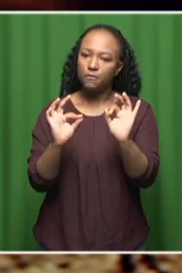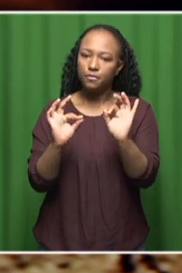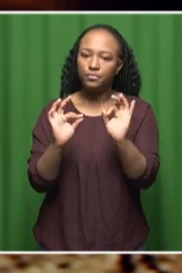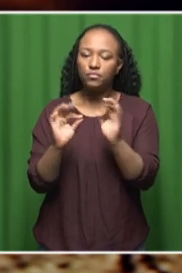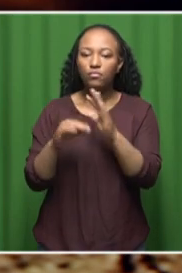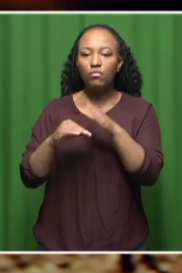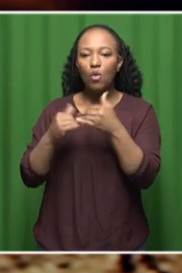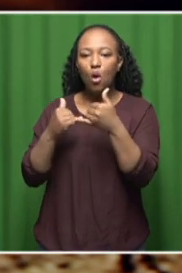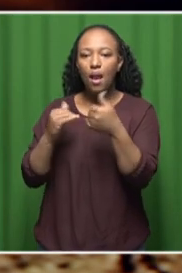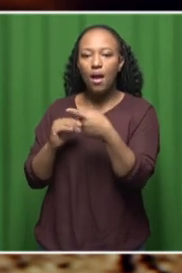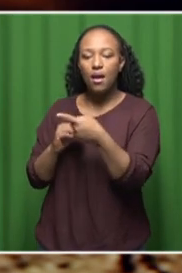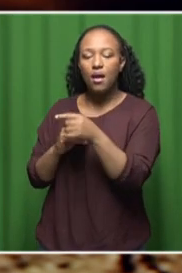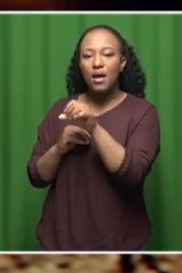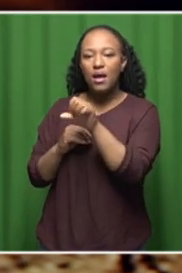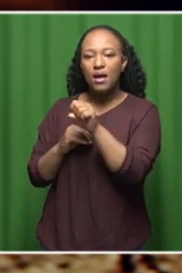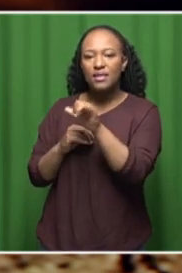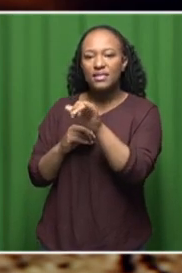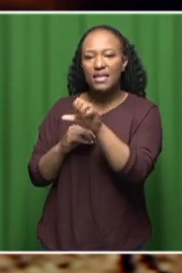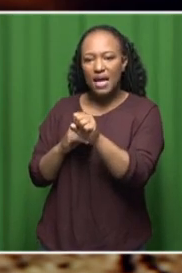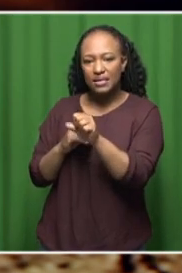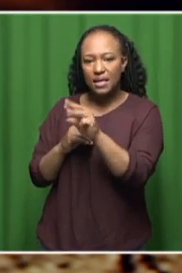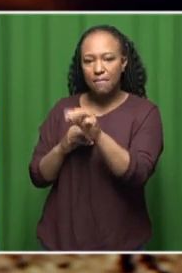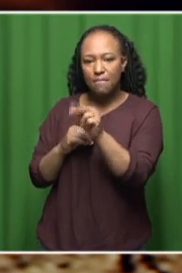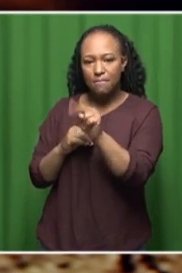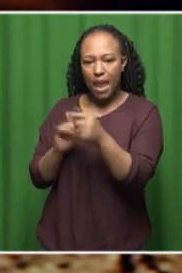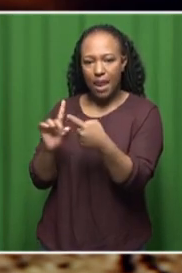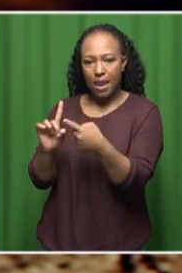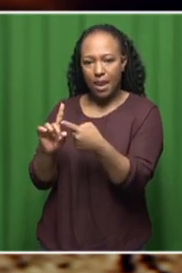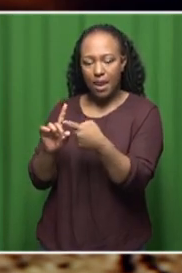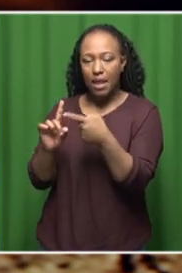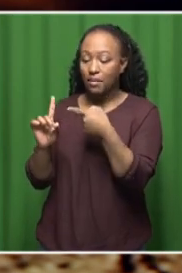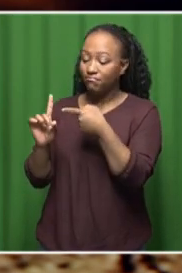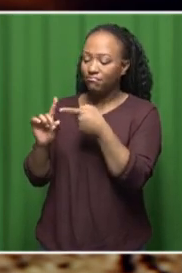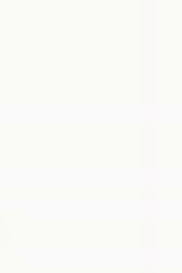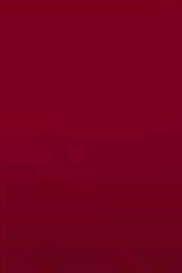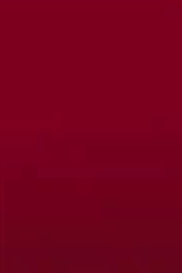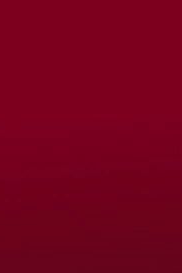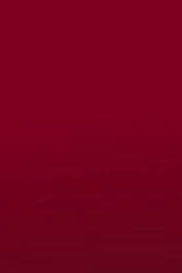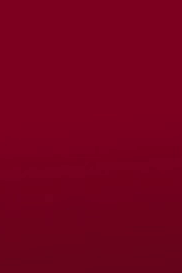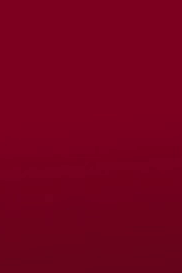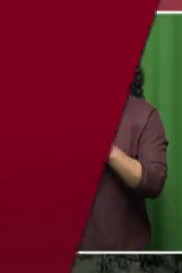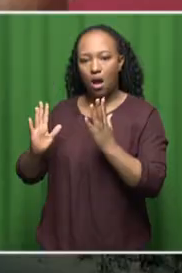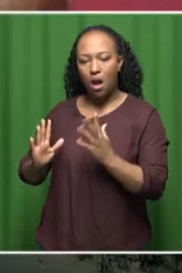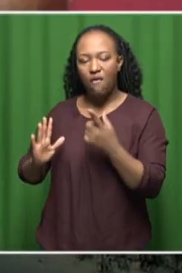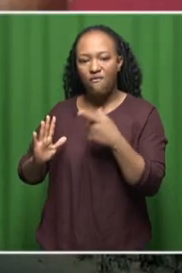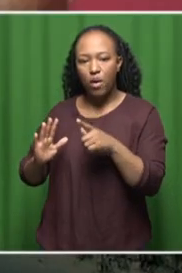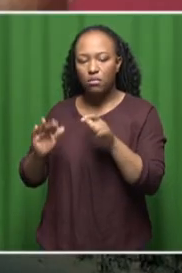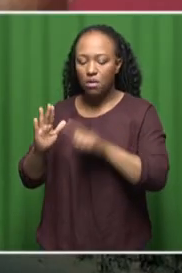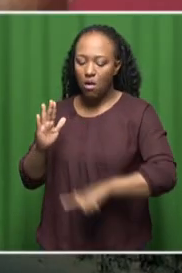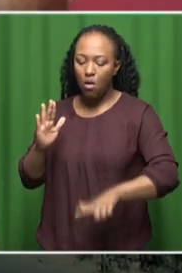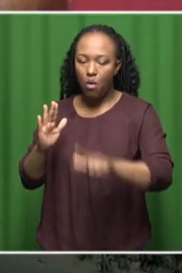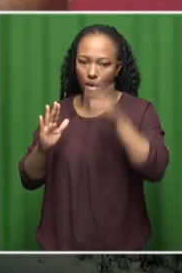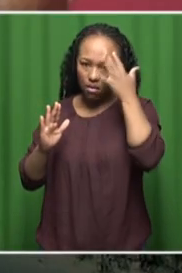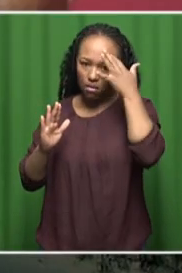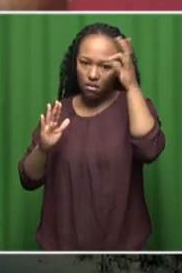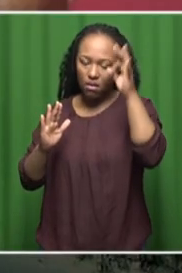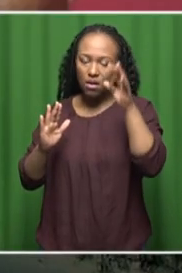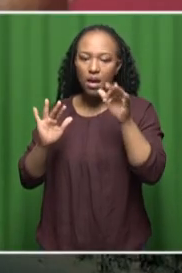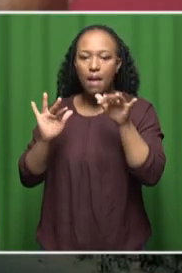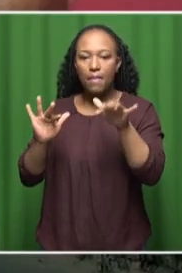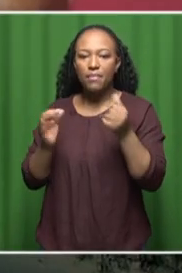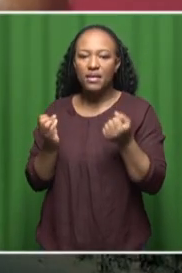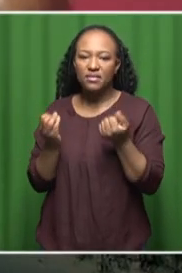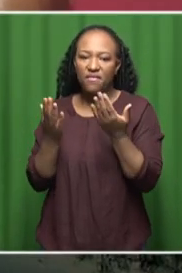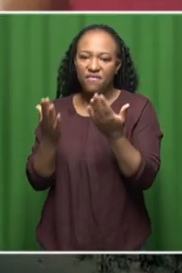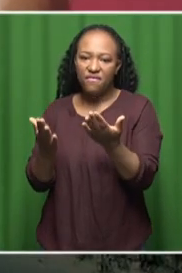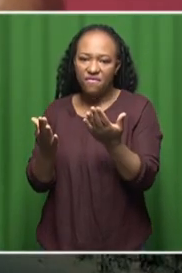virtually is Sysman Motloung, who is a researcher on local government and public services